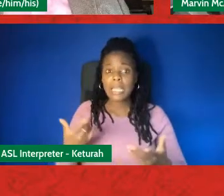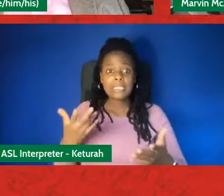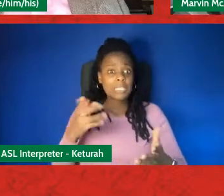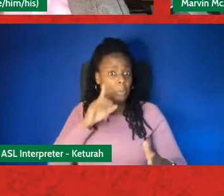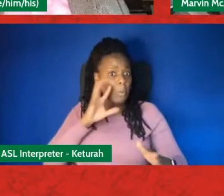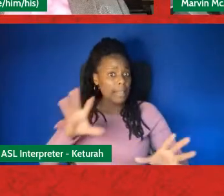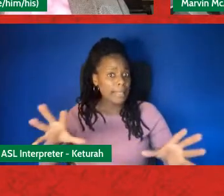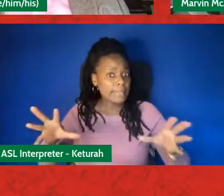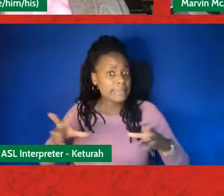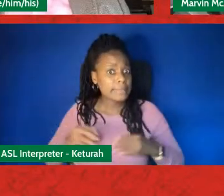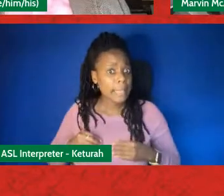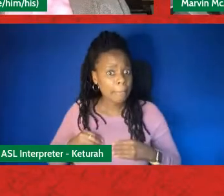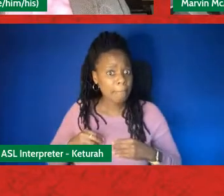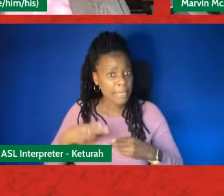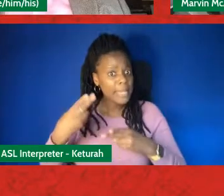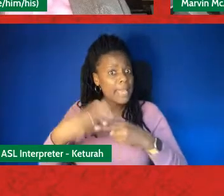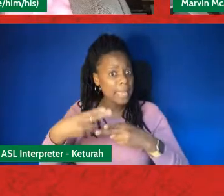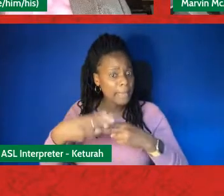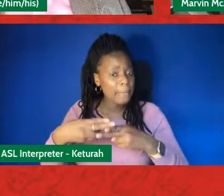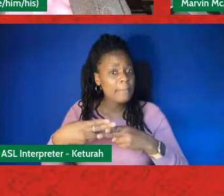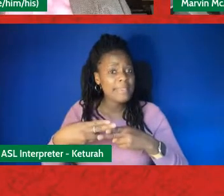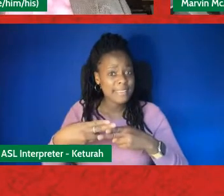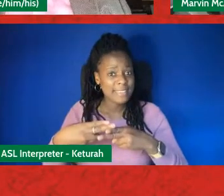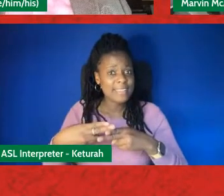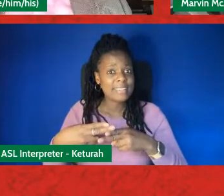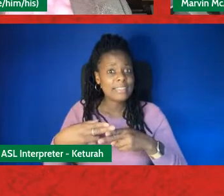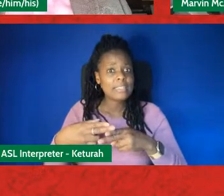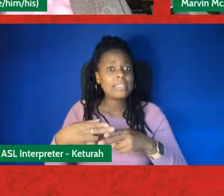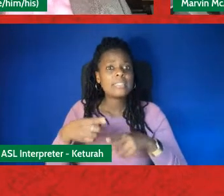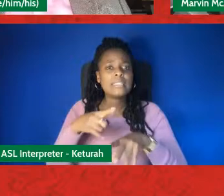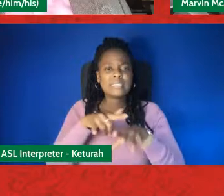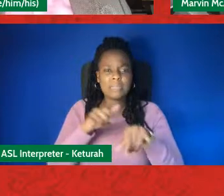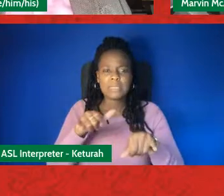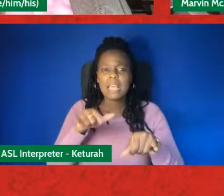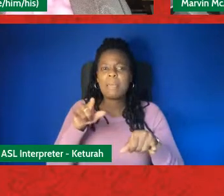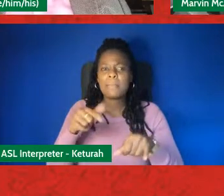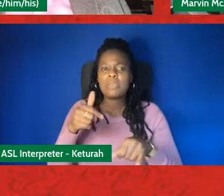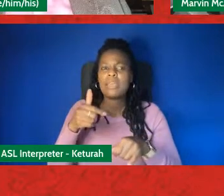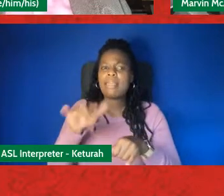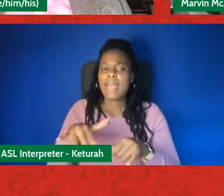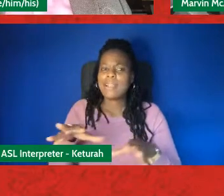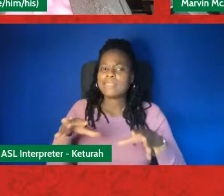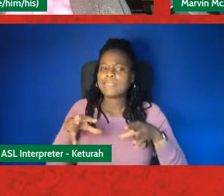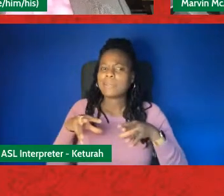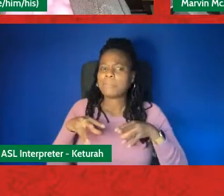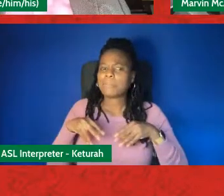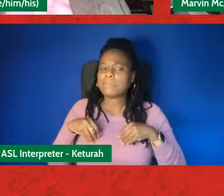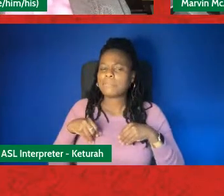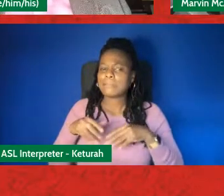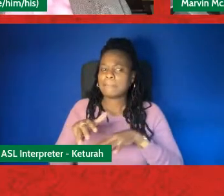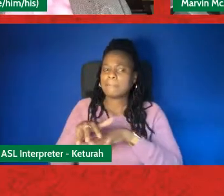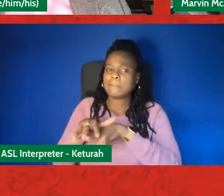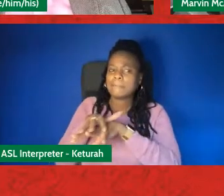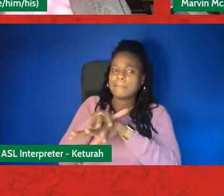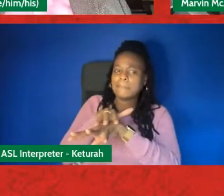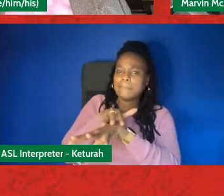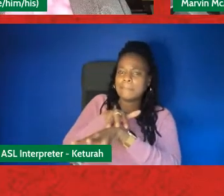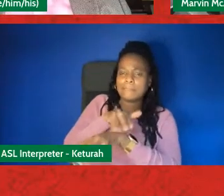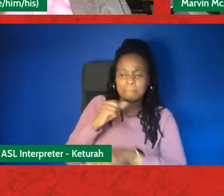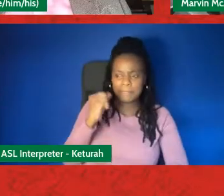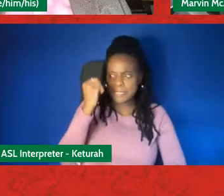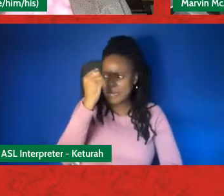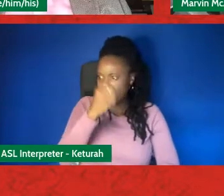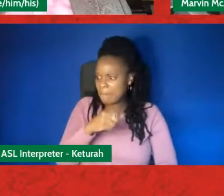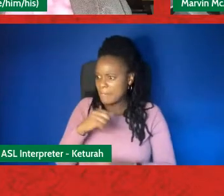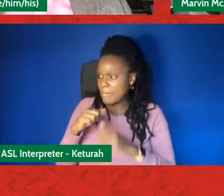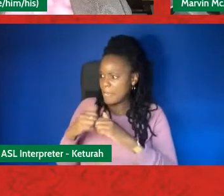had to get into sort of ease with that name, ease with what he wanted to do with that Africanness. So eventually